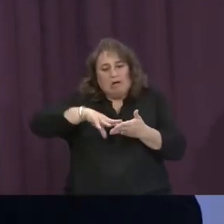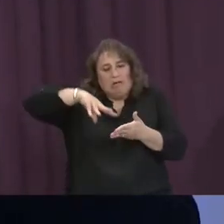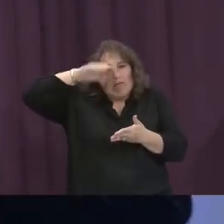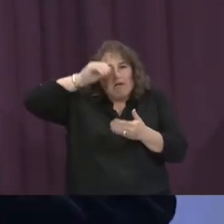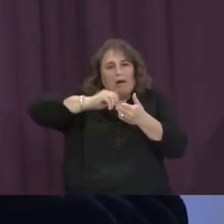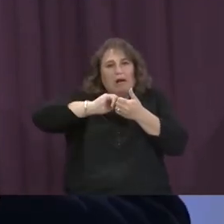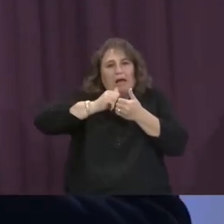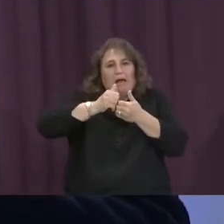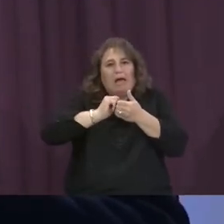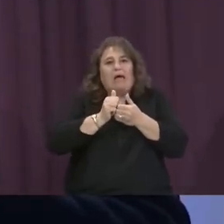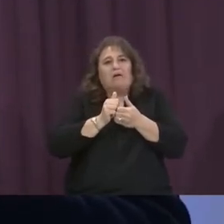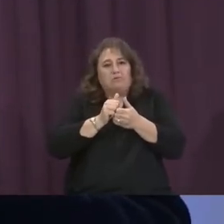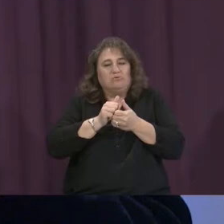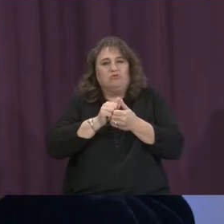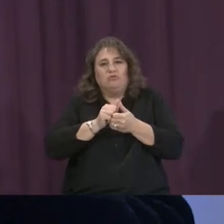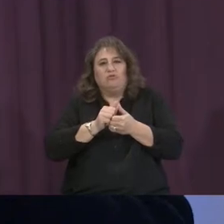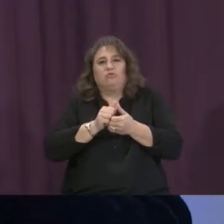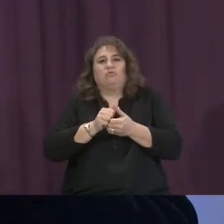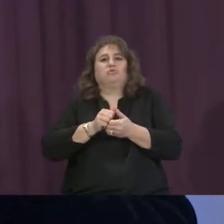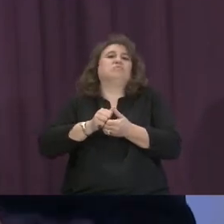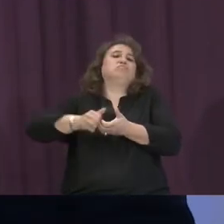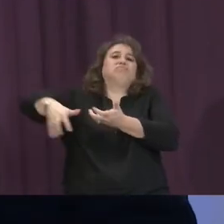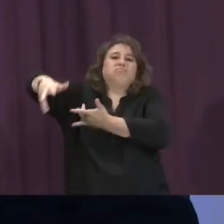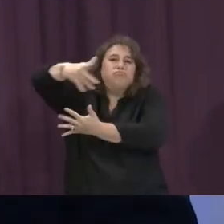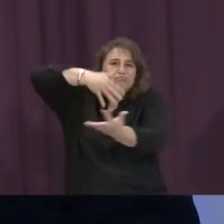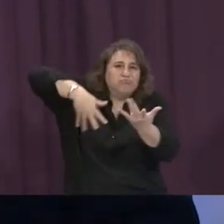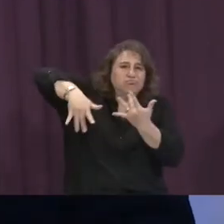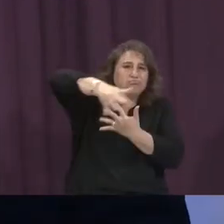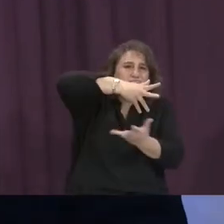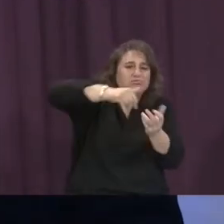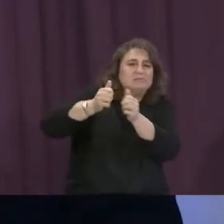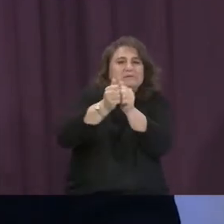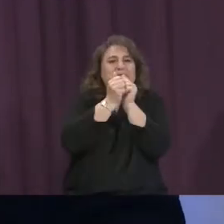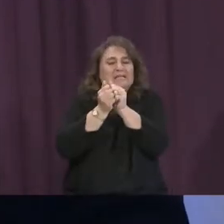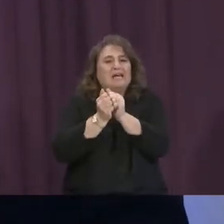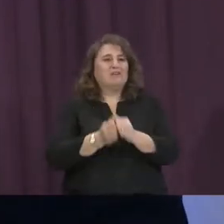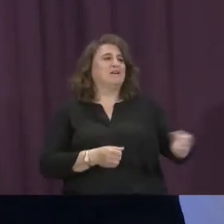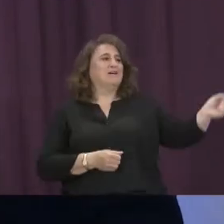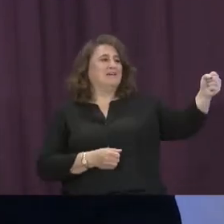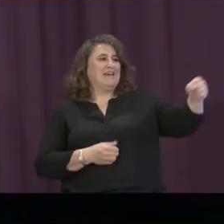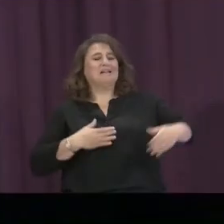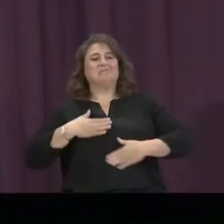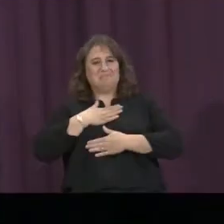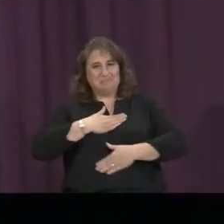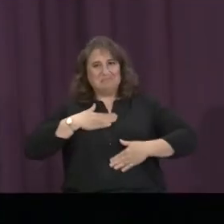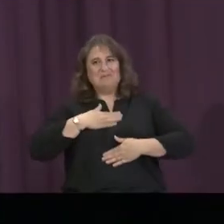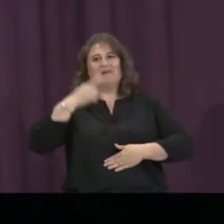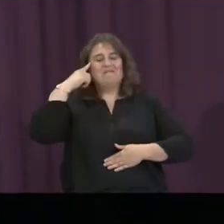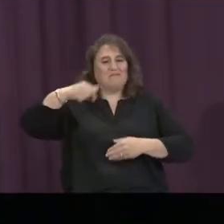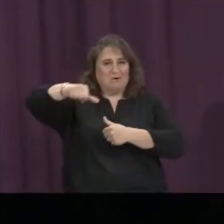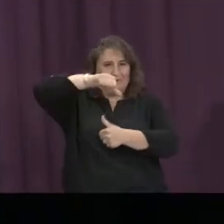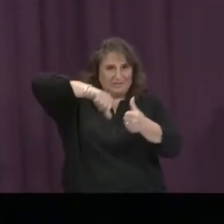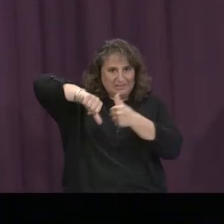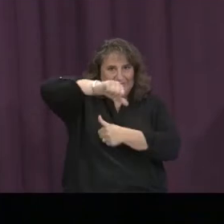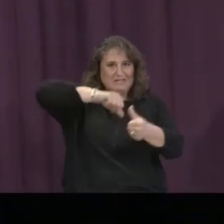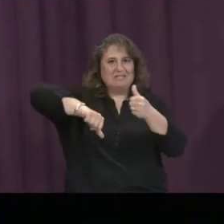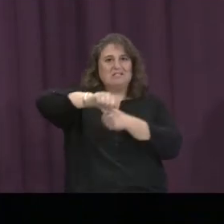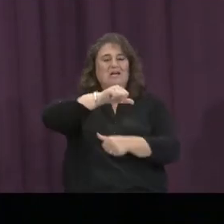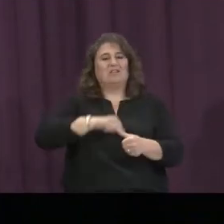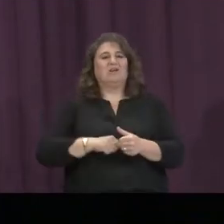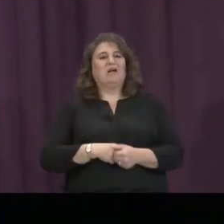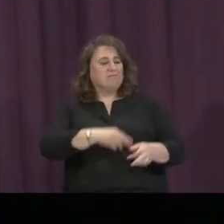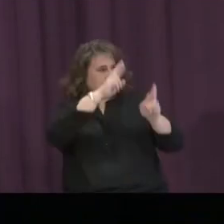we can better get along. That's right. So. Yep. I have developed, yeah, a great appreciation for each other and, and mutual